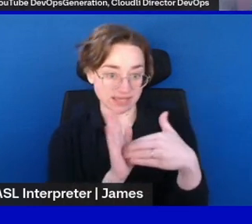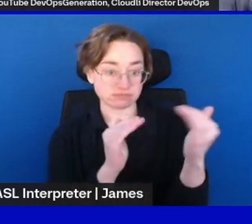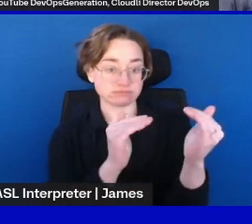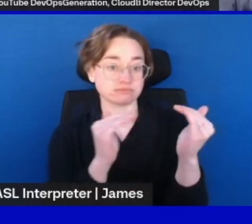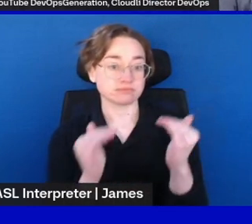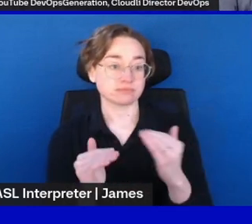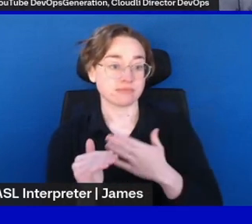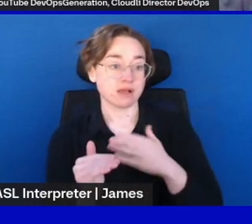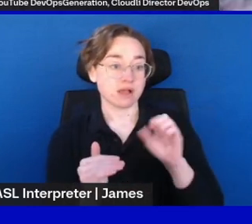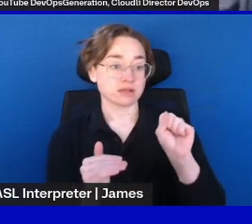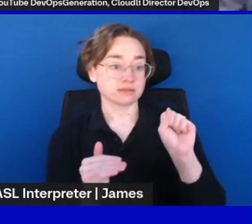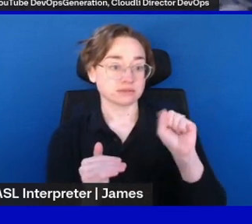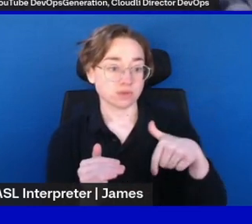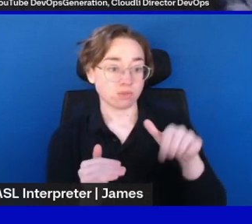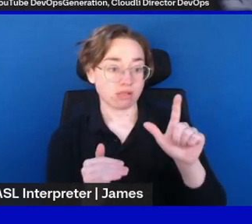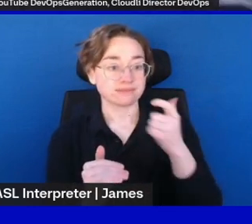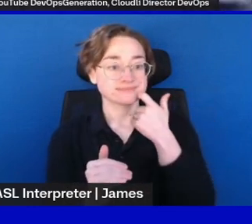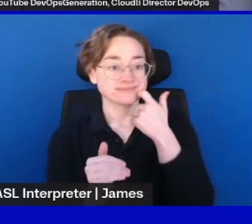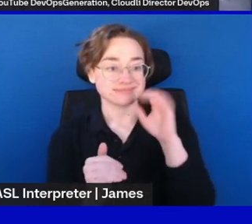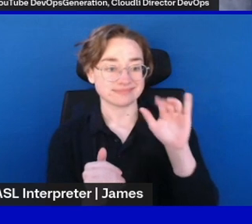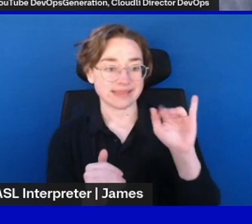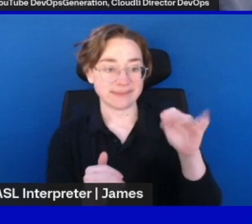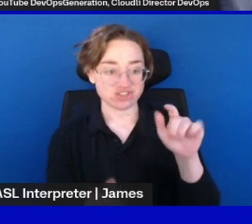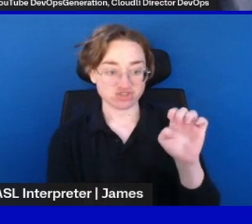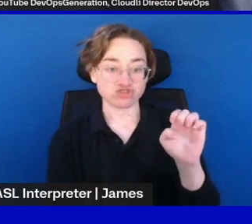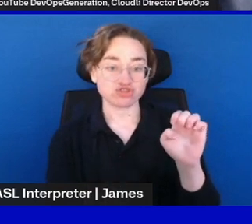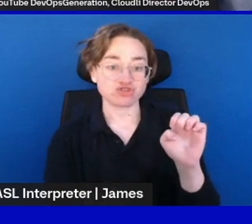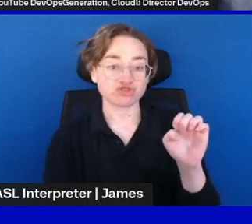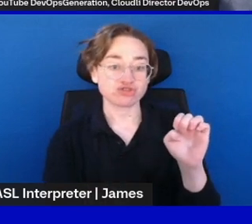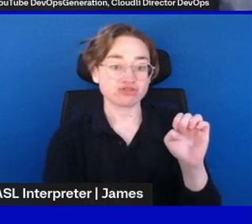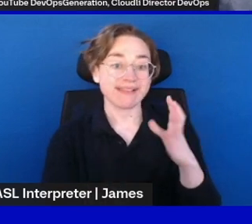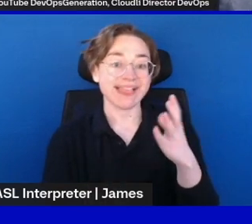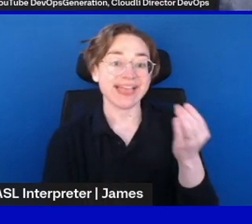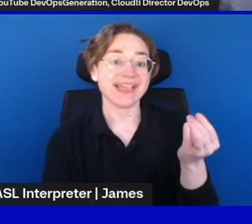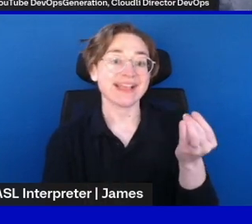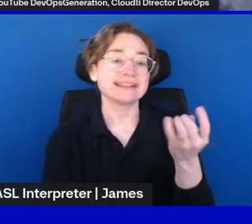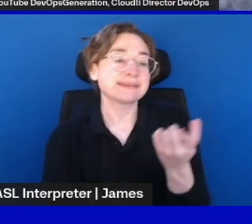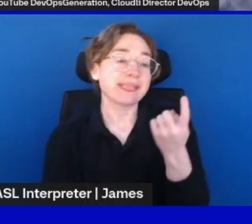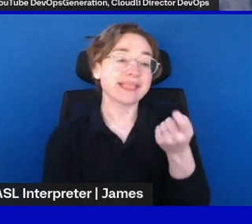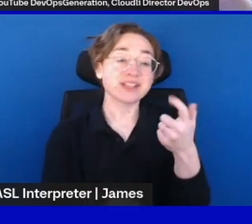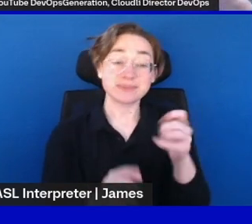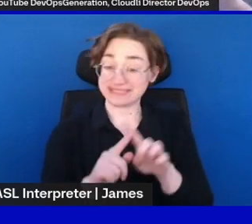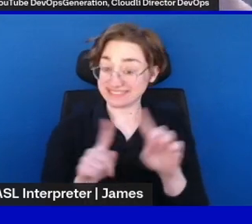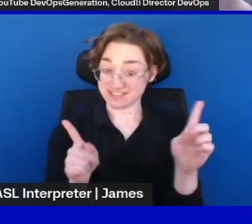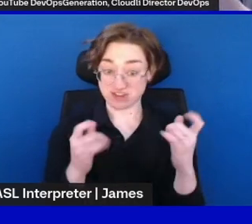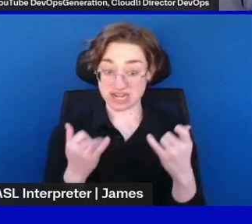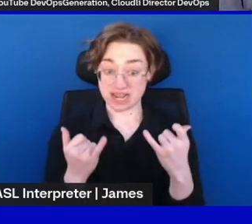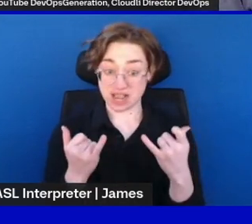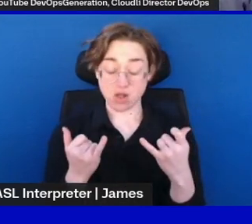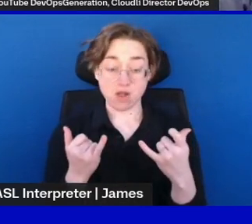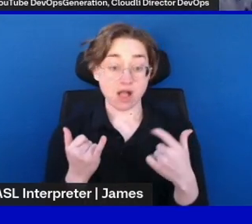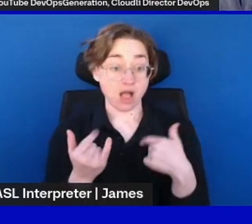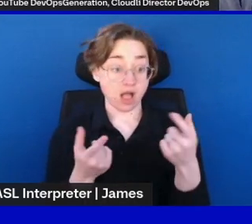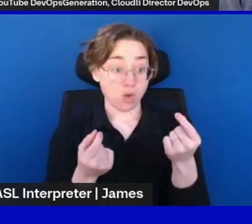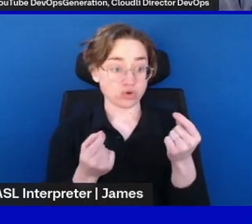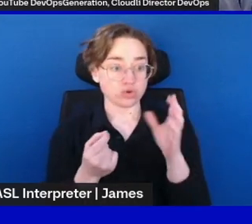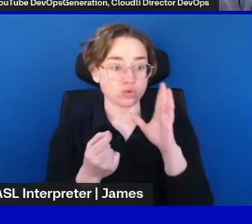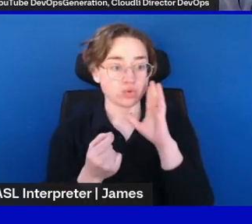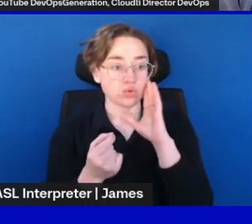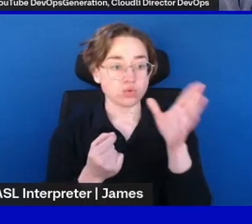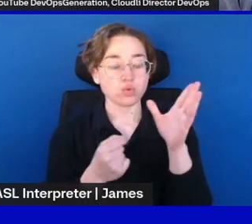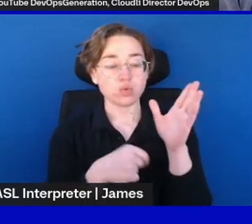using the MySQL latest image. And something a little bit different this time around is that I am invoking a